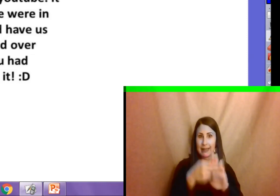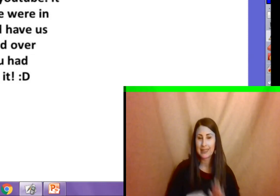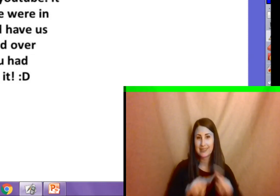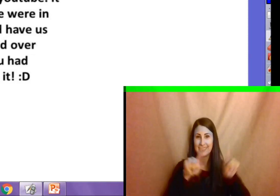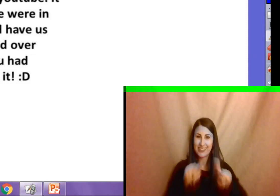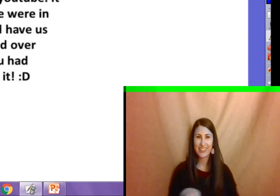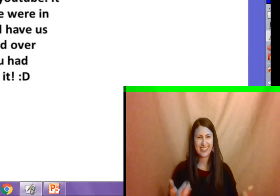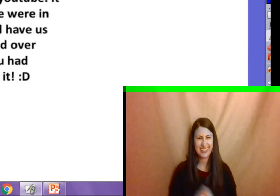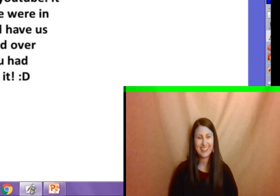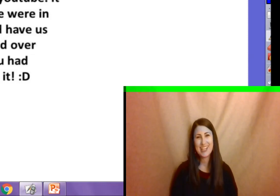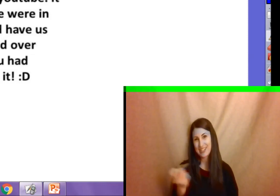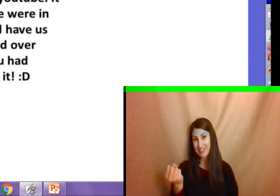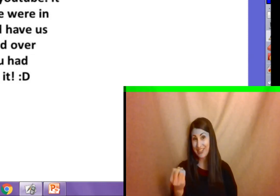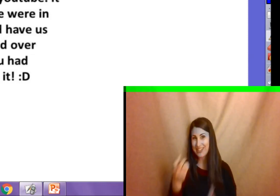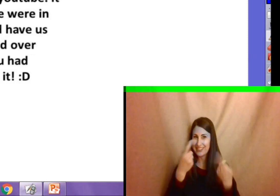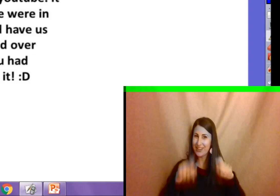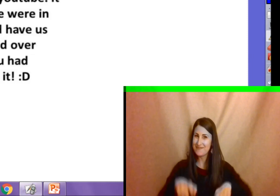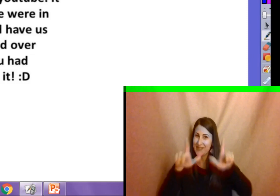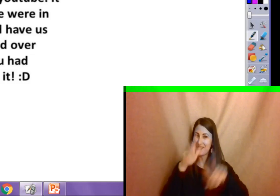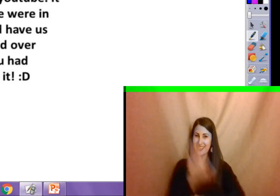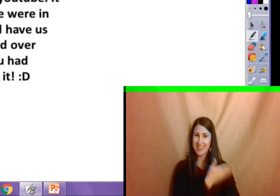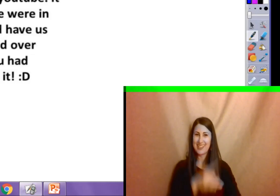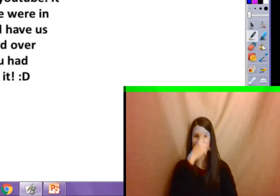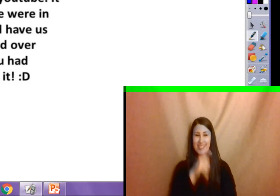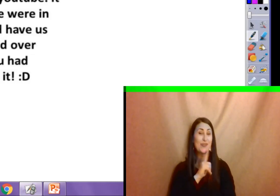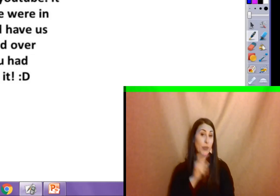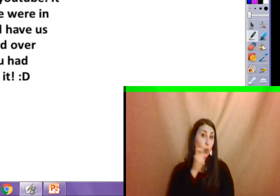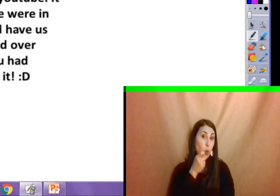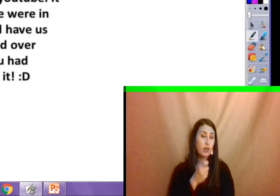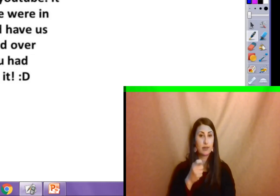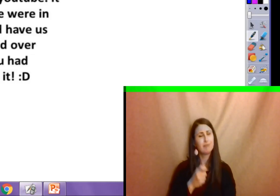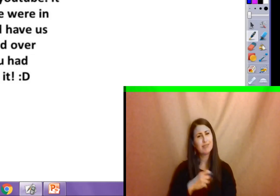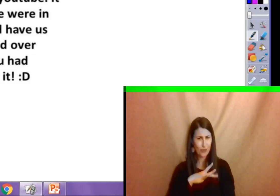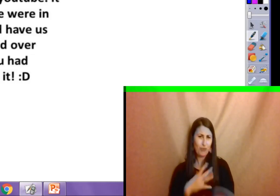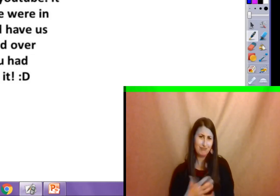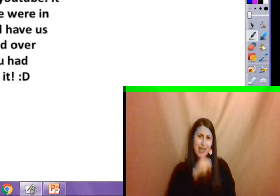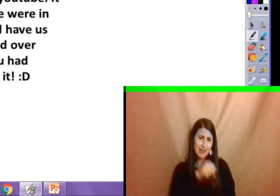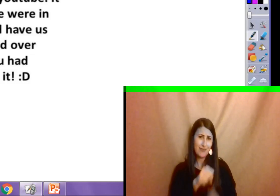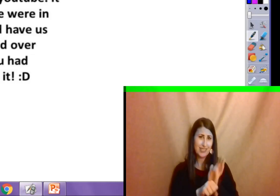song because it's actually a really cool video. I love it. Next slide.